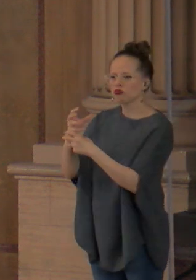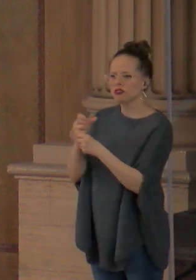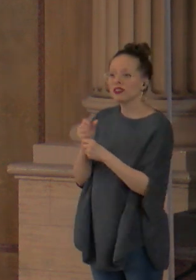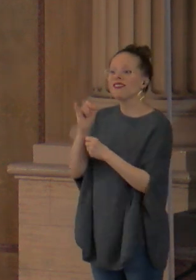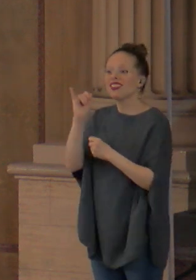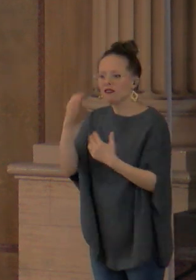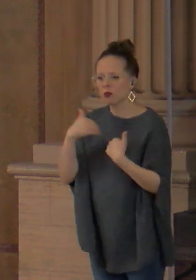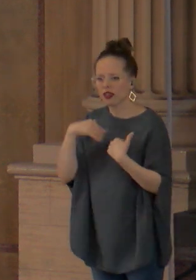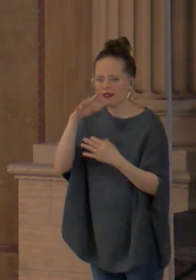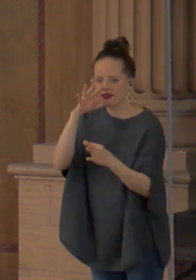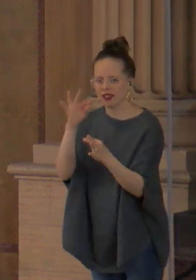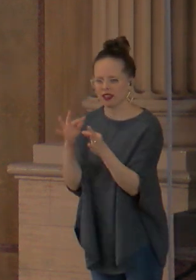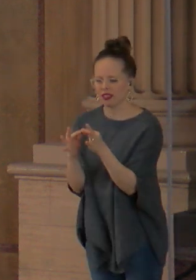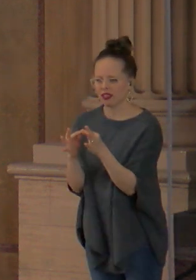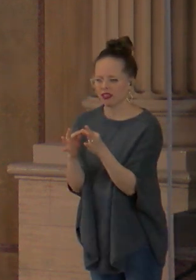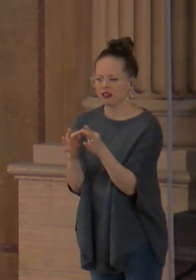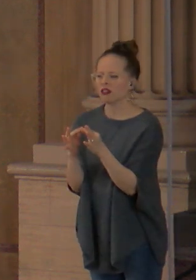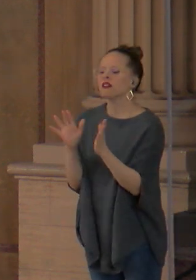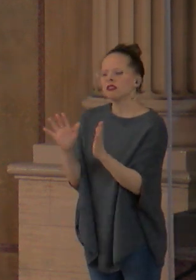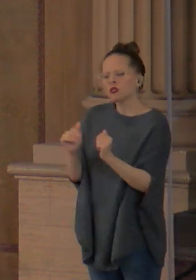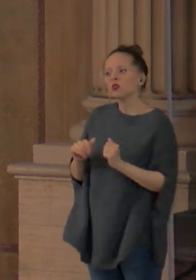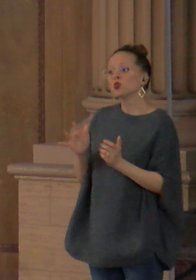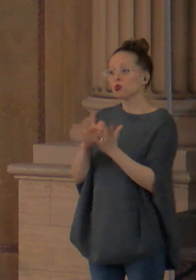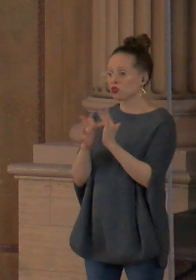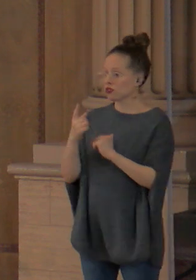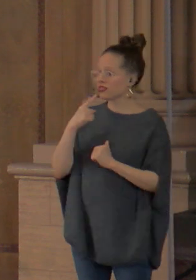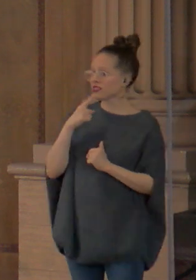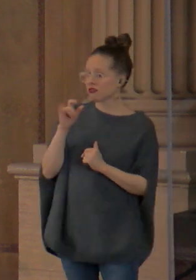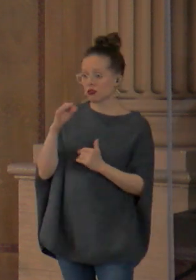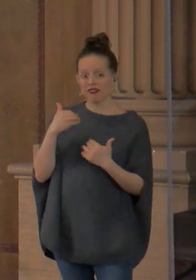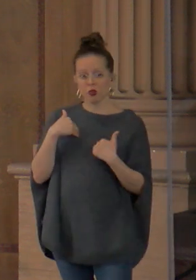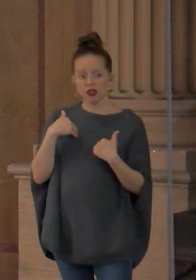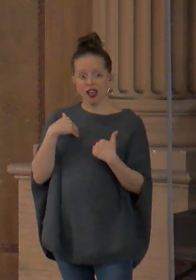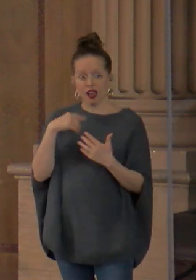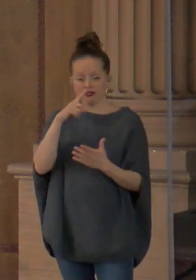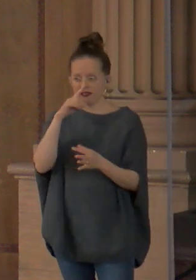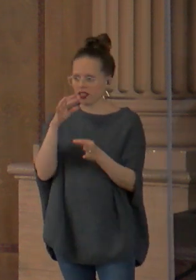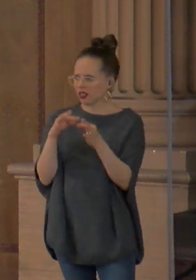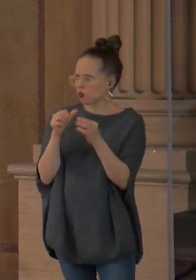So Jesus says that if you have faith and don't doubt, you can cast this mountain into the sea.